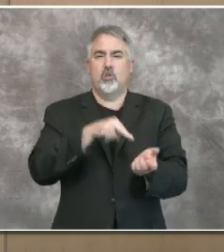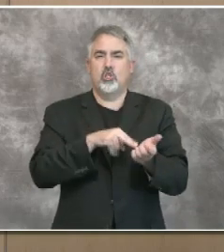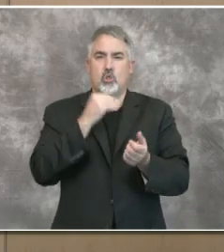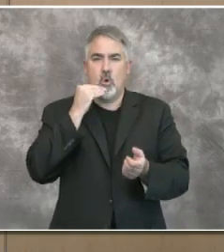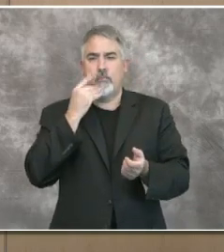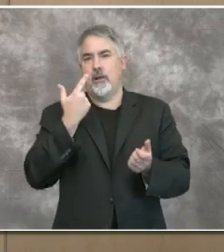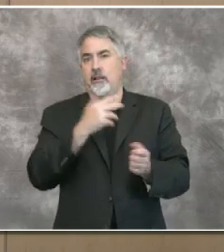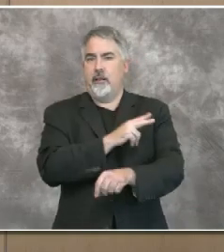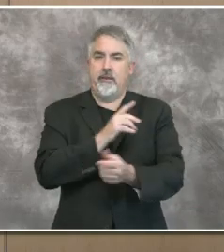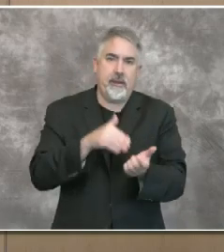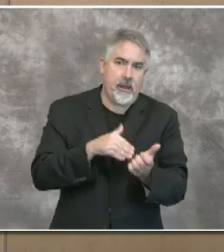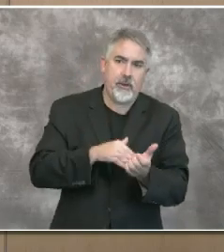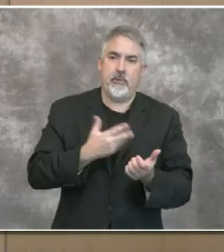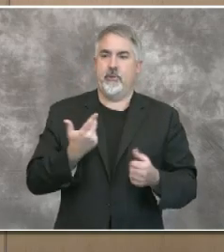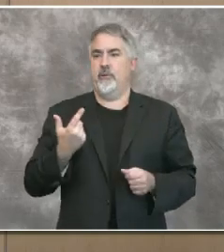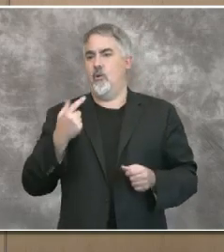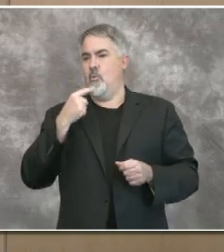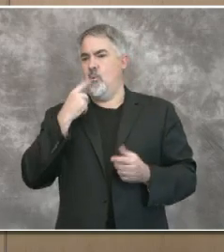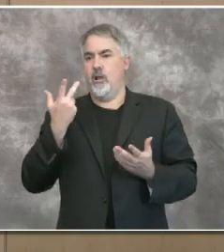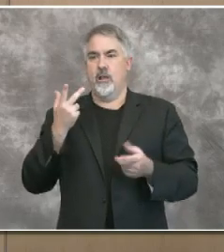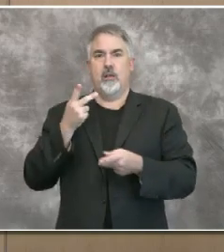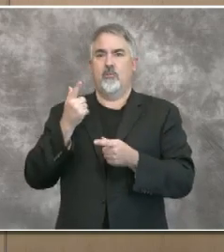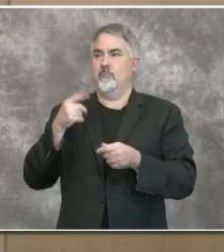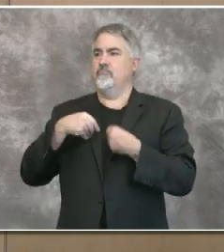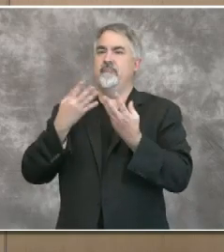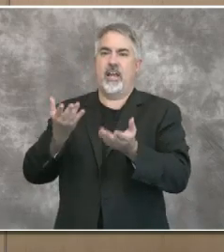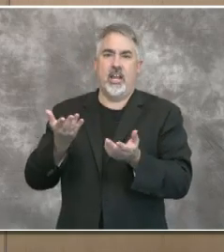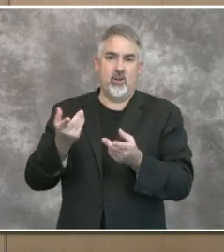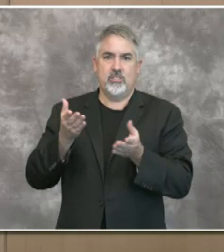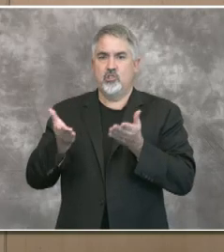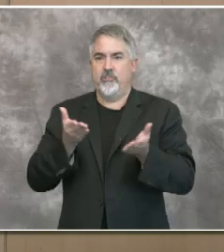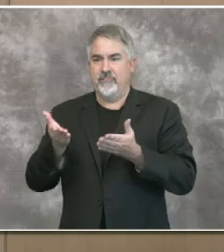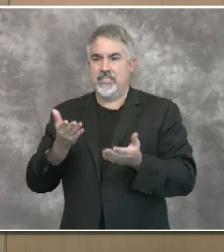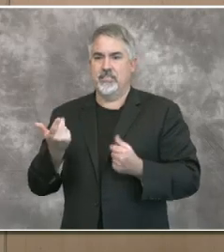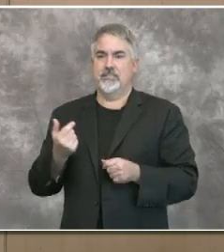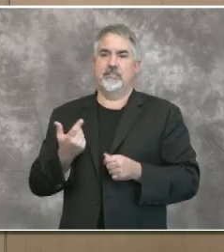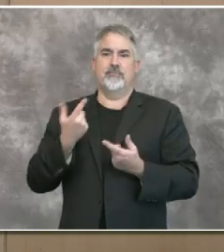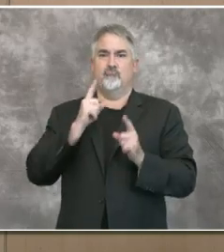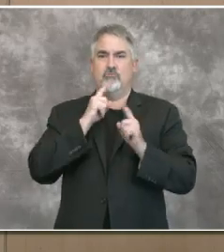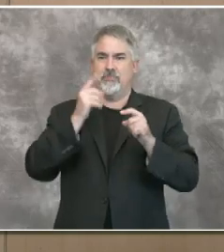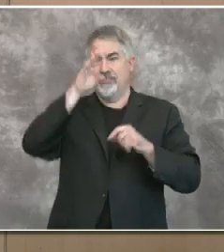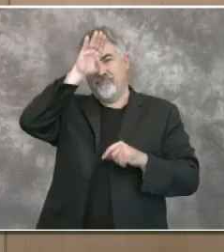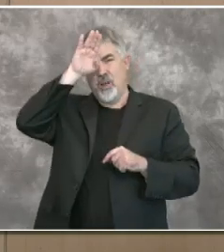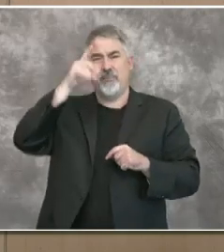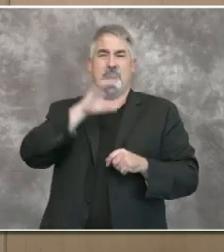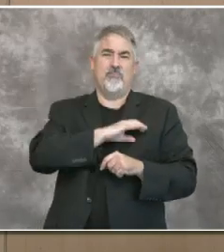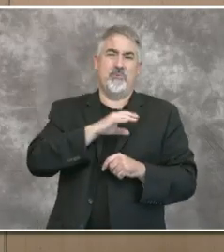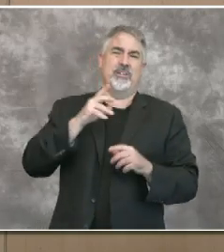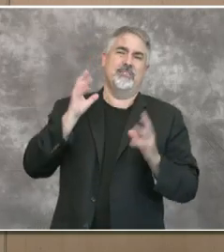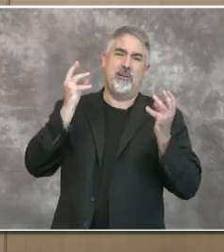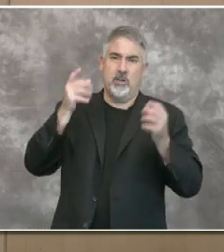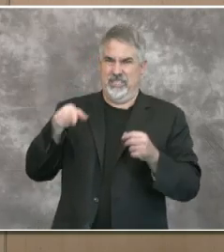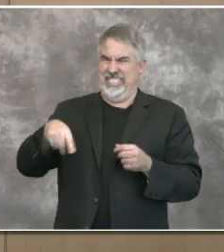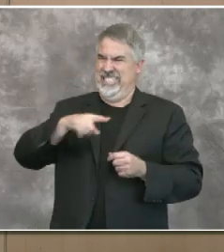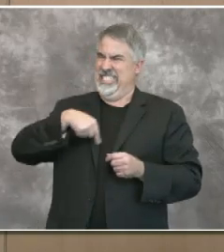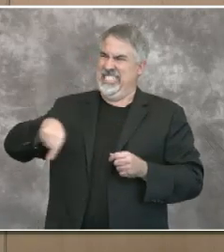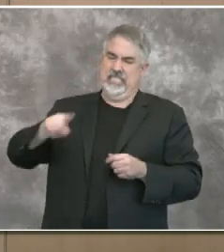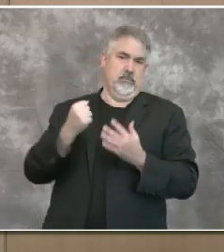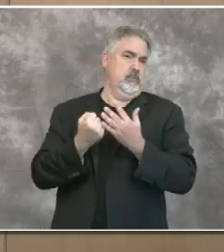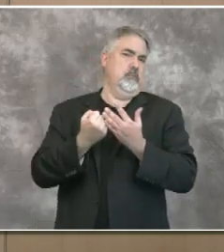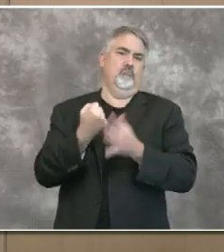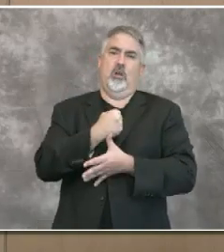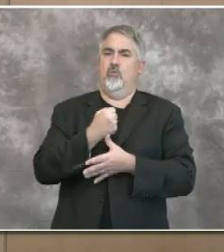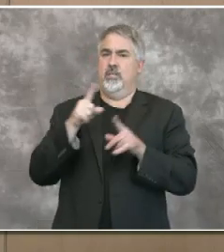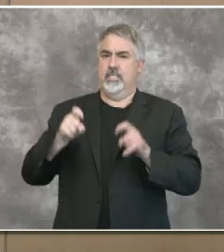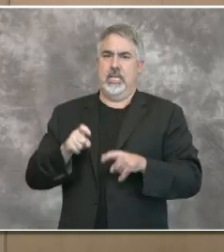healthcare providers and first responders. That's the list of prioritized testing. If individuals, however,